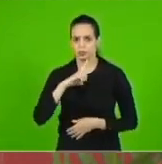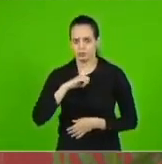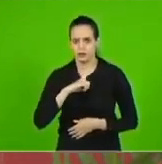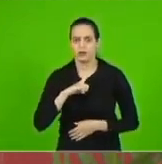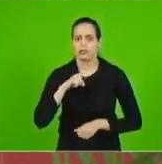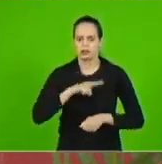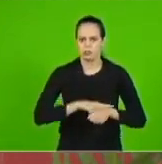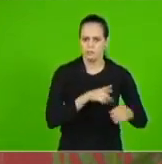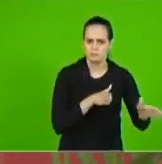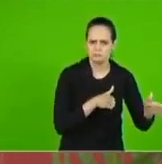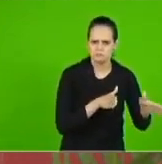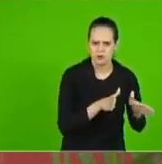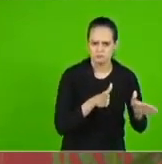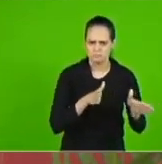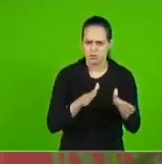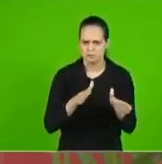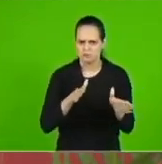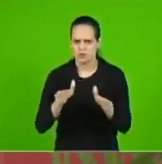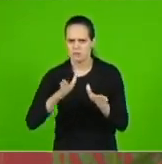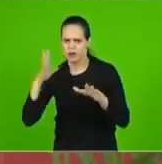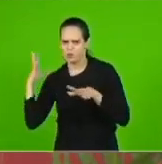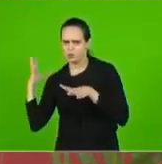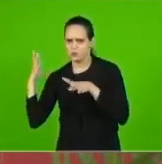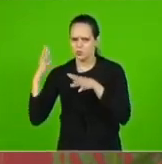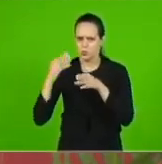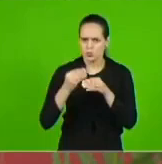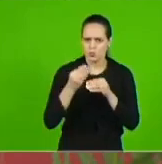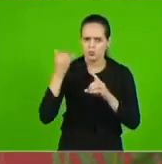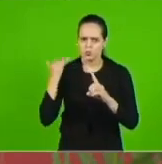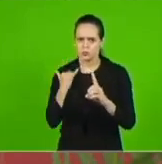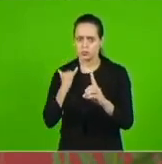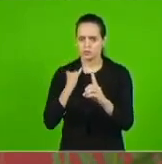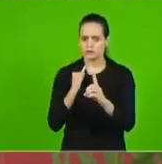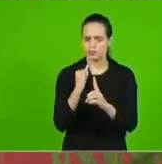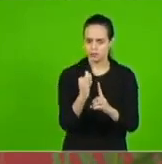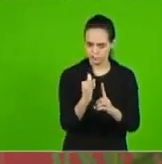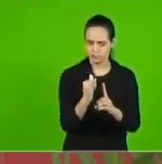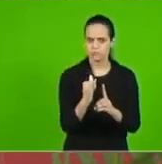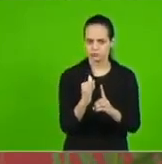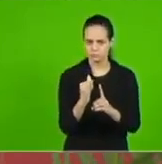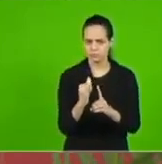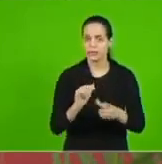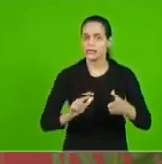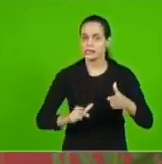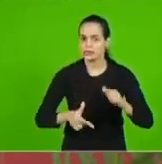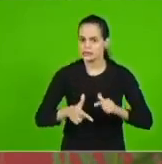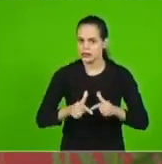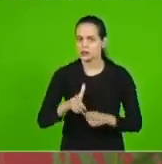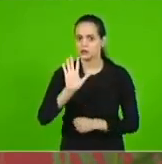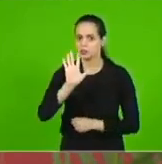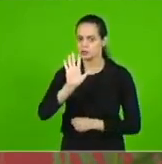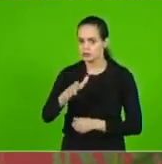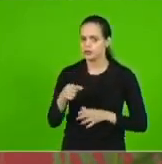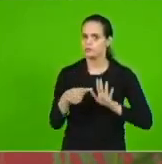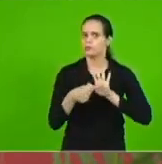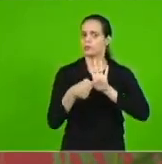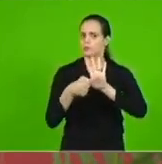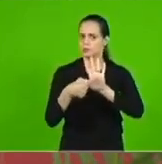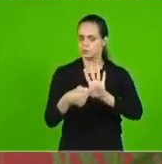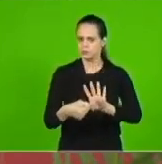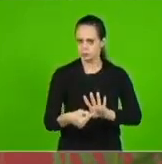These prophetic signs and markers are before us. And regarding Israel, where was already